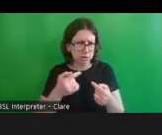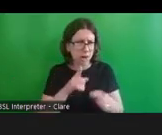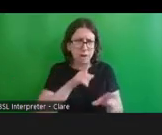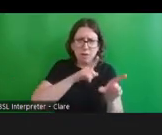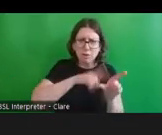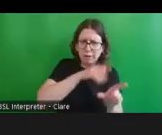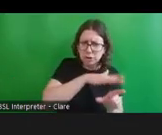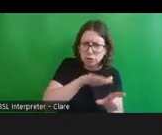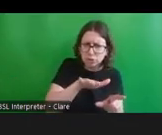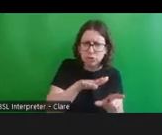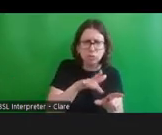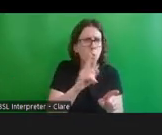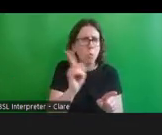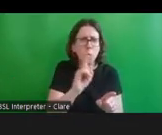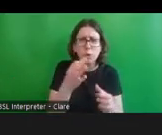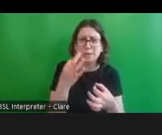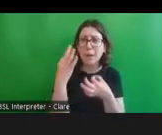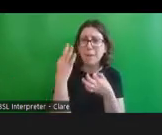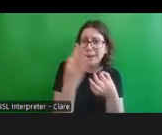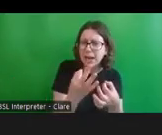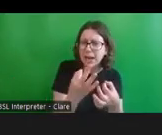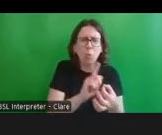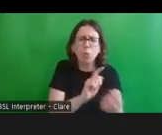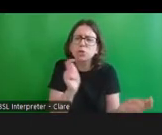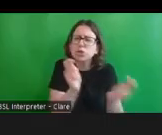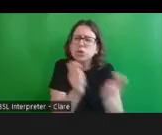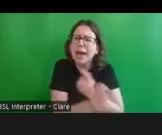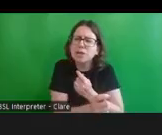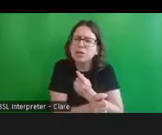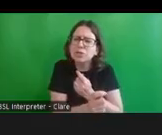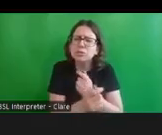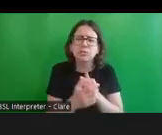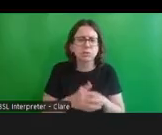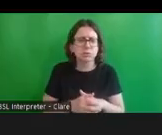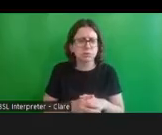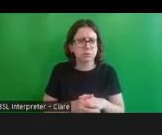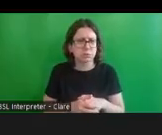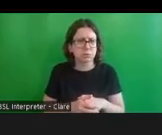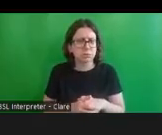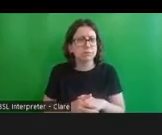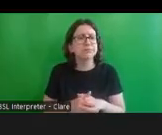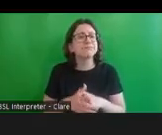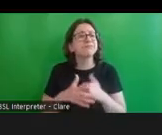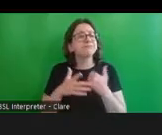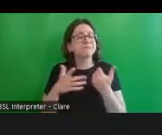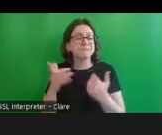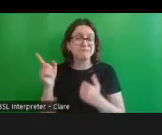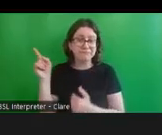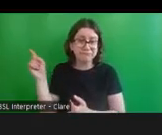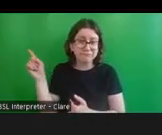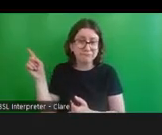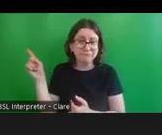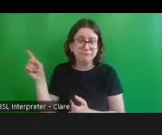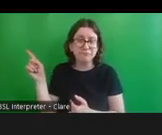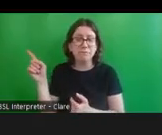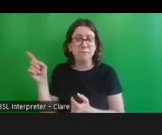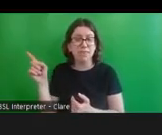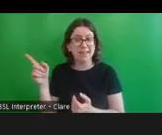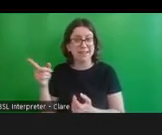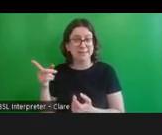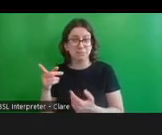and what has changed for them. Next slide. And this is actually the second